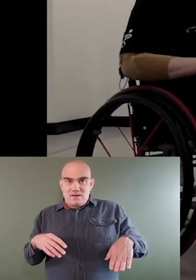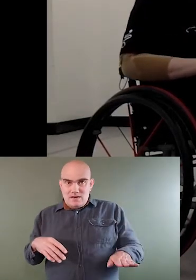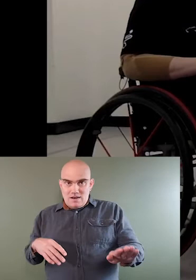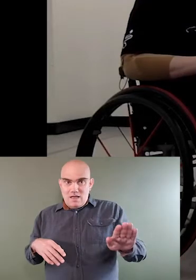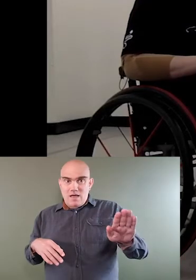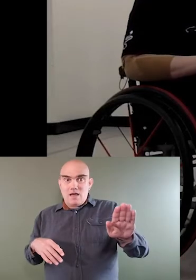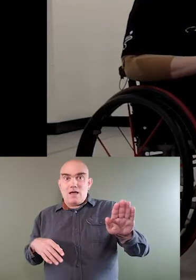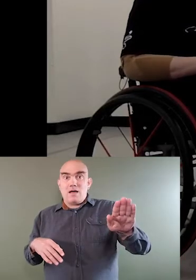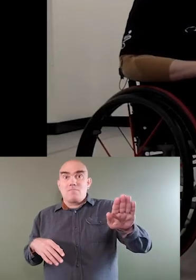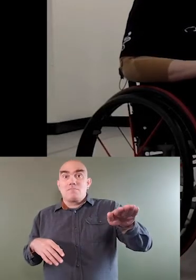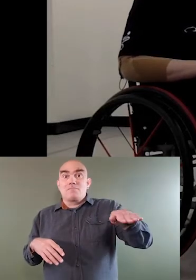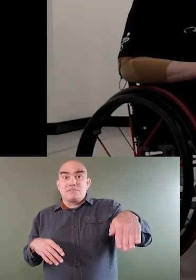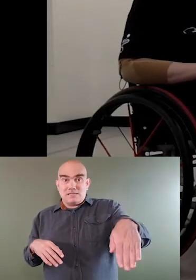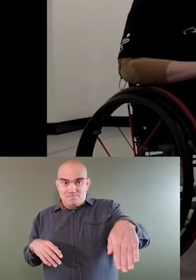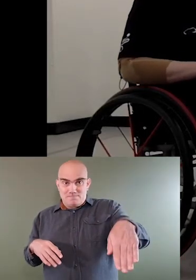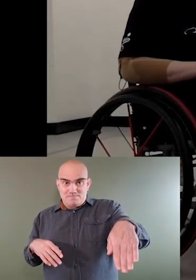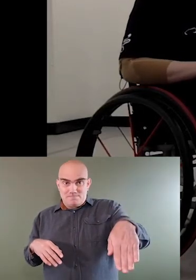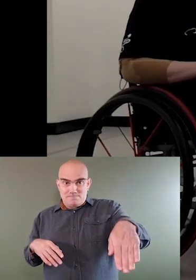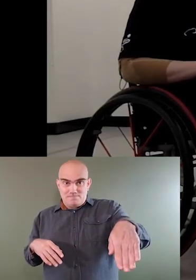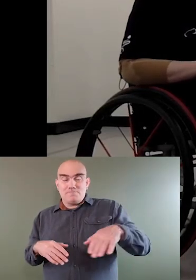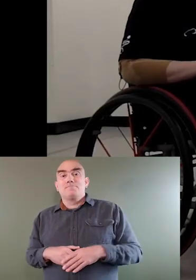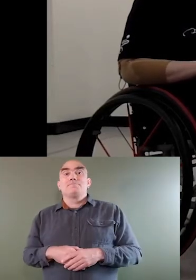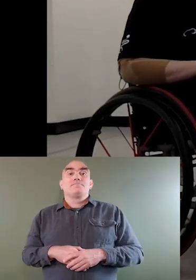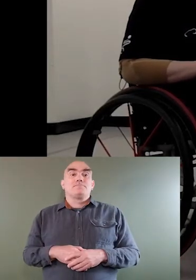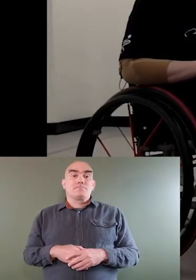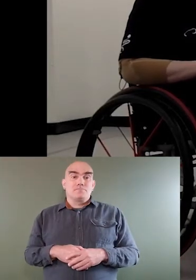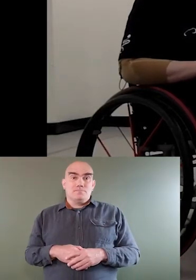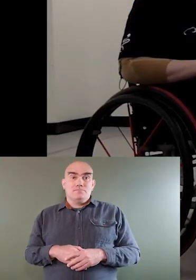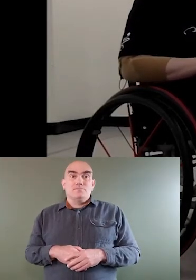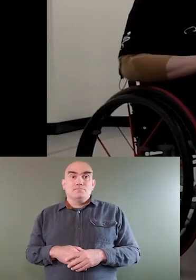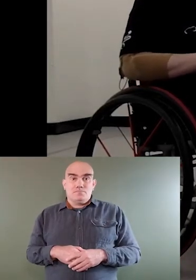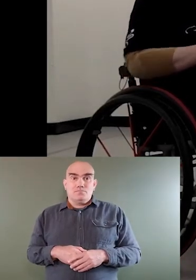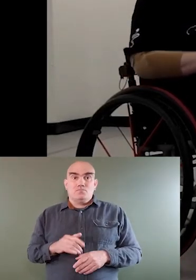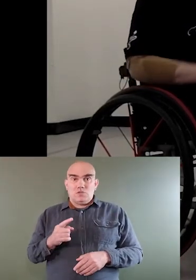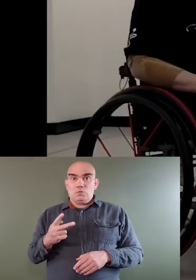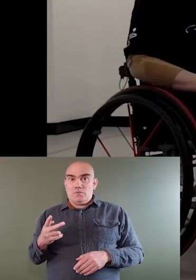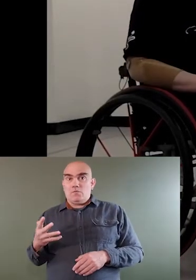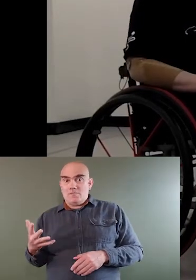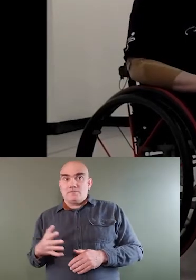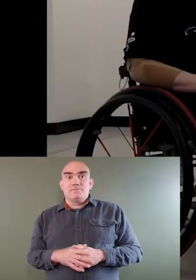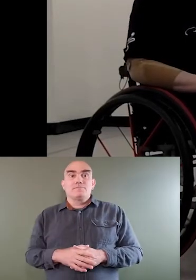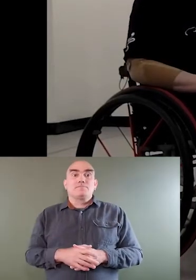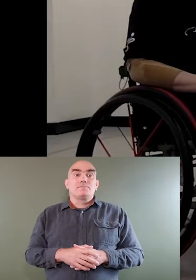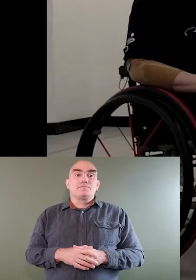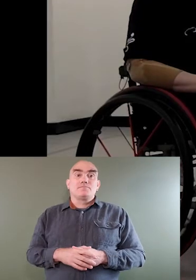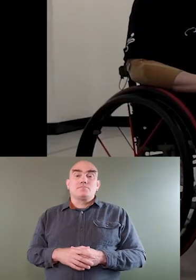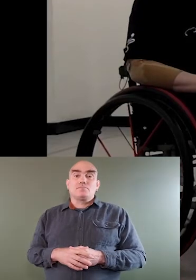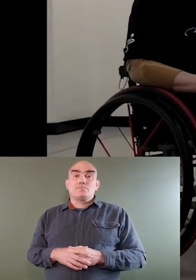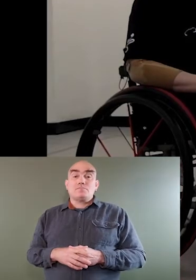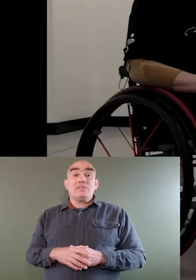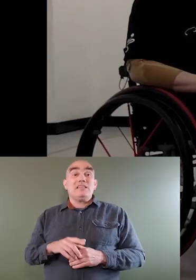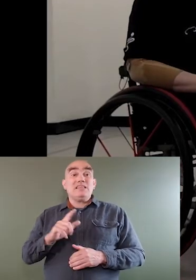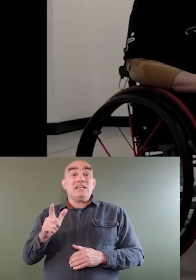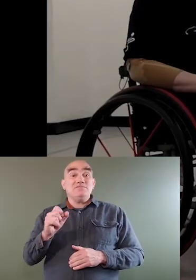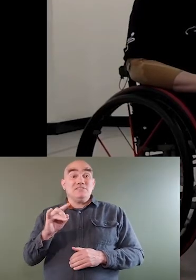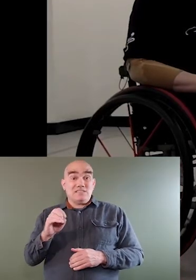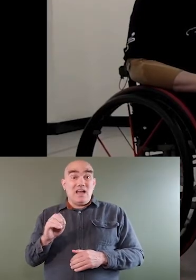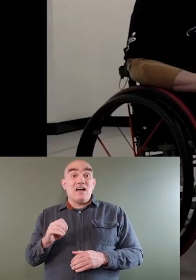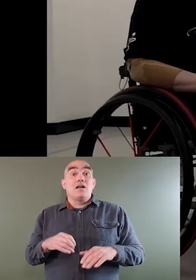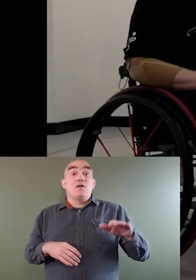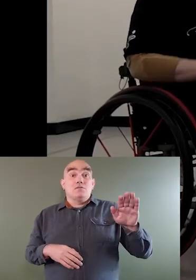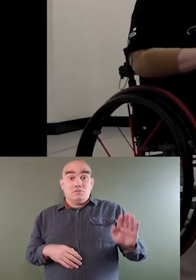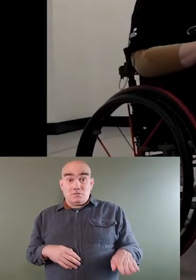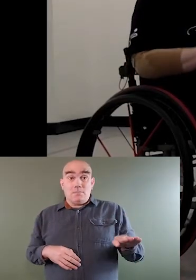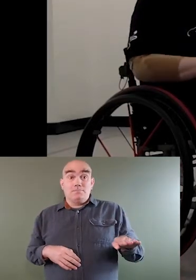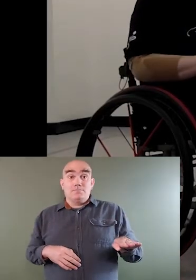step. 4, the left. 5, step. Left side.